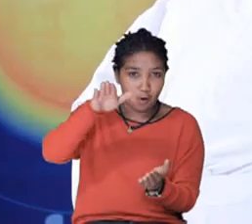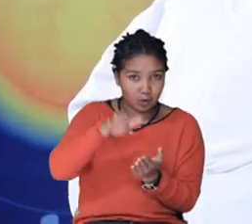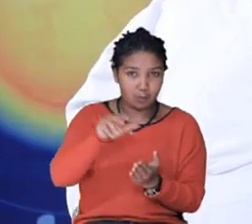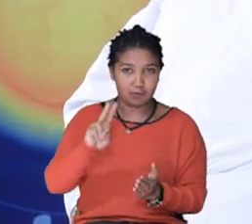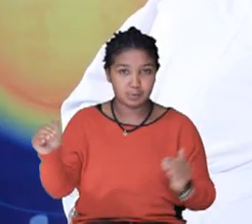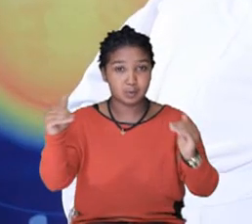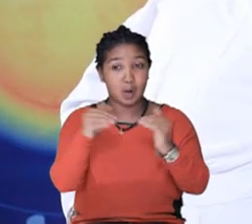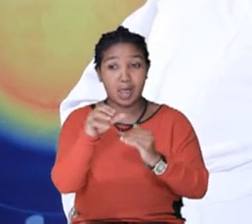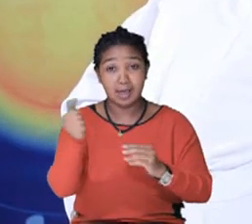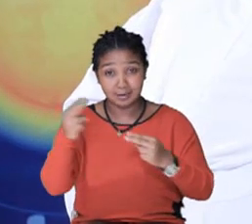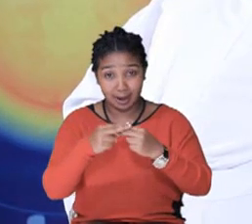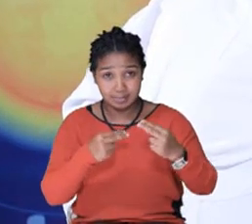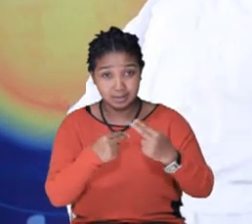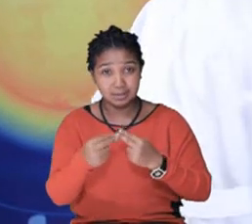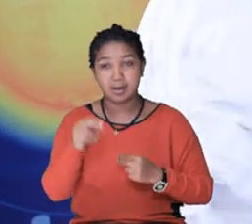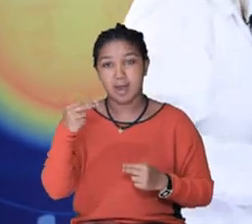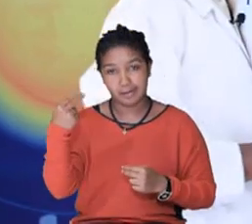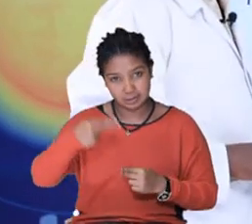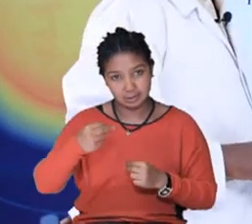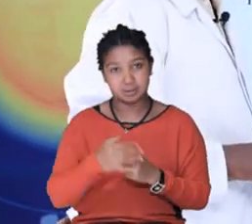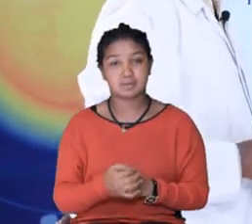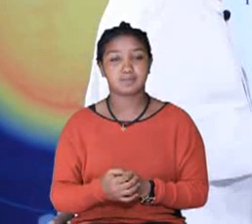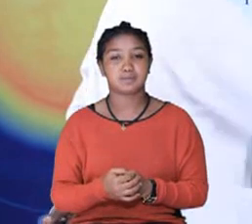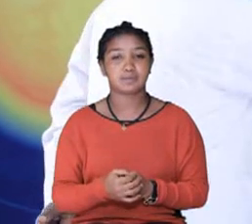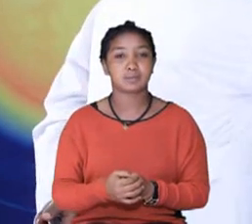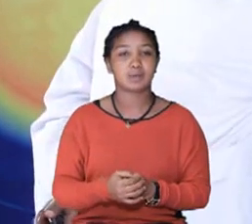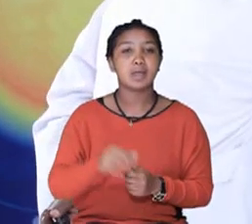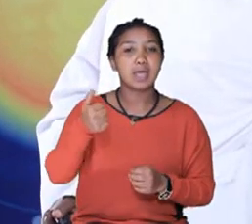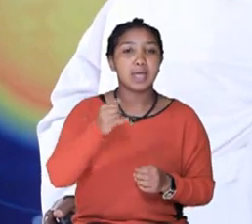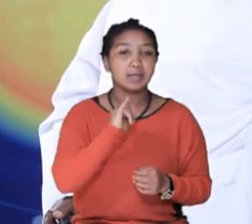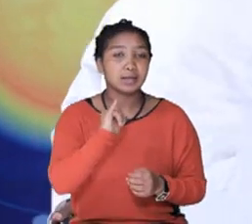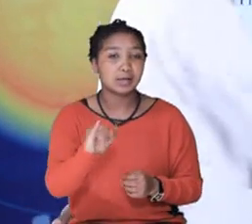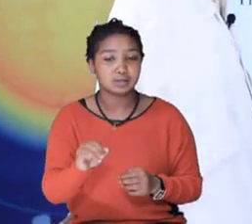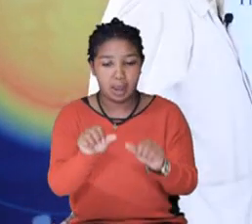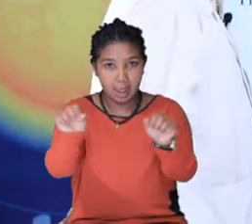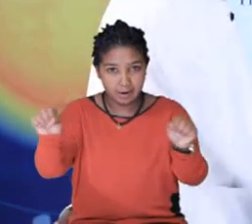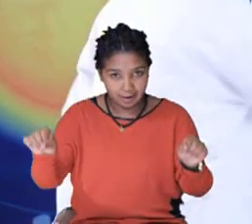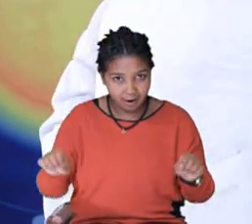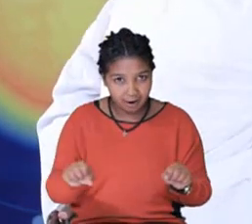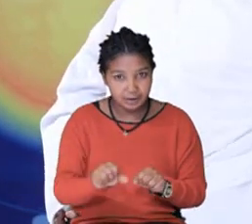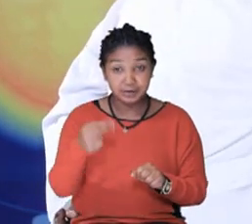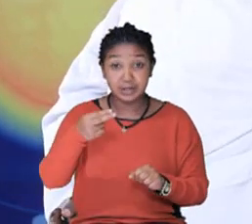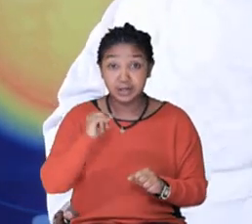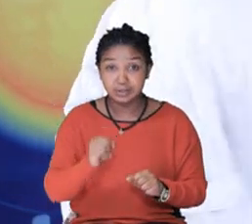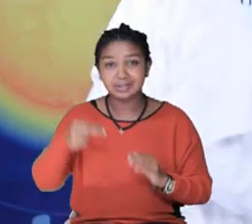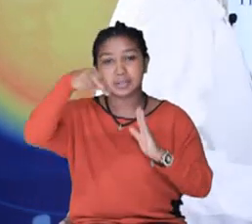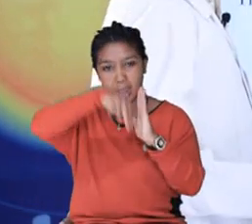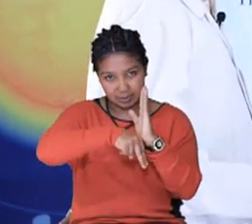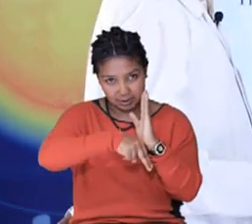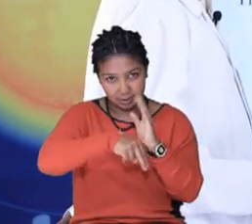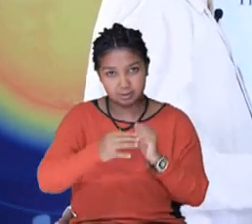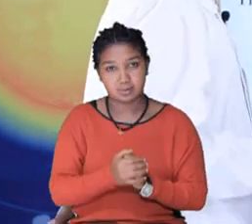to A times H, where A is area, H is